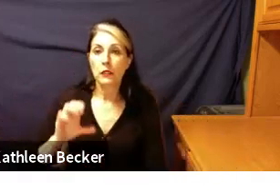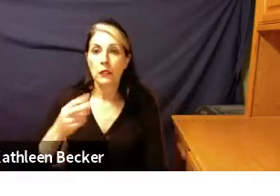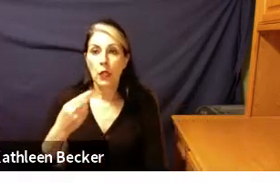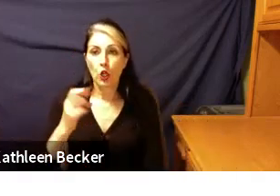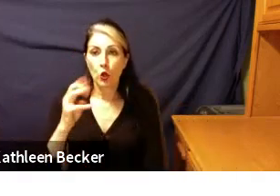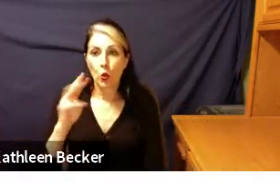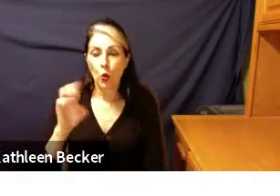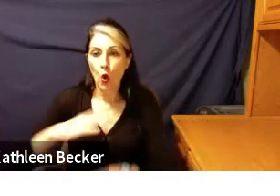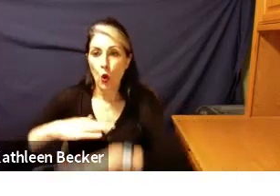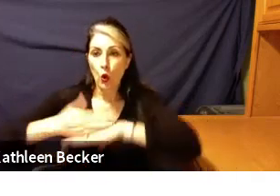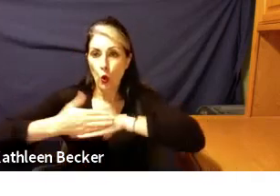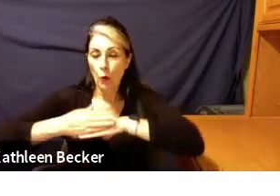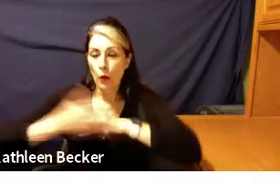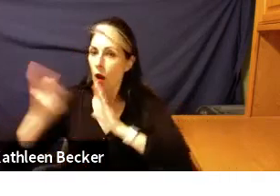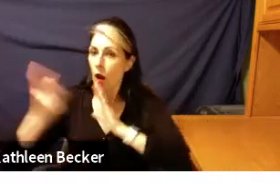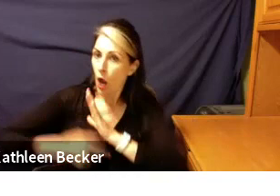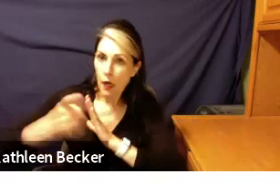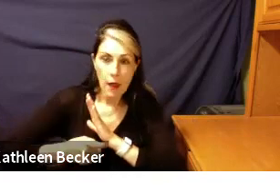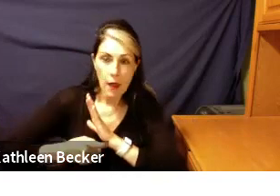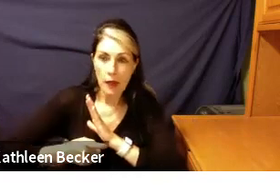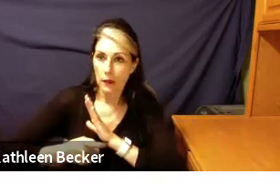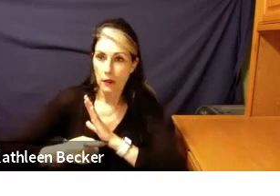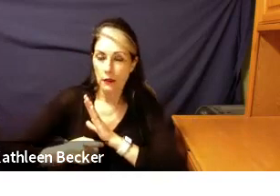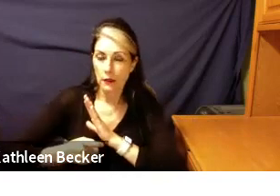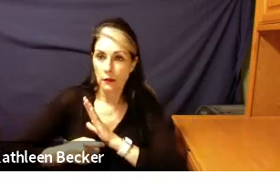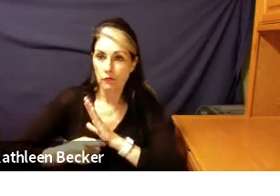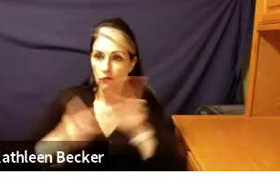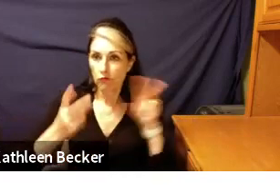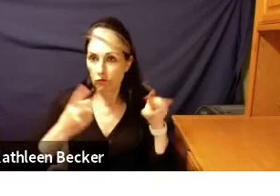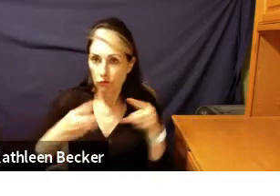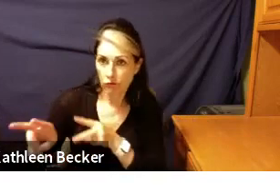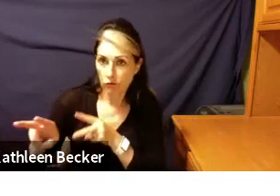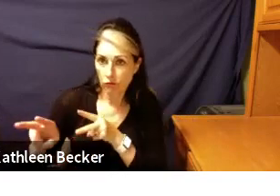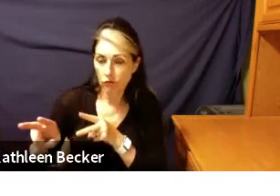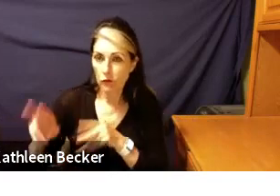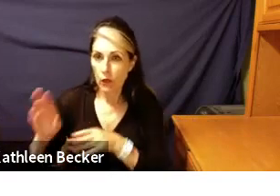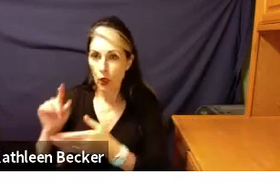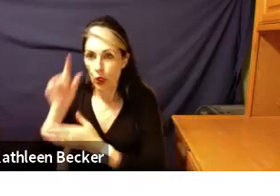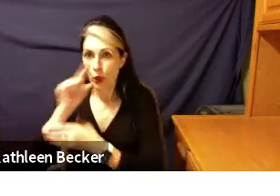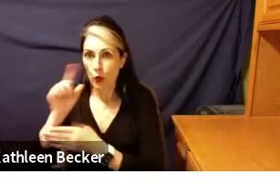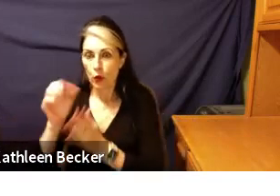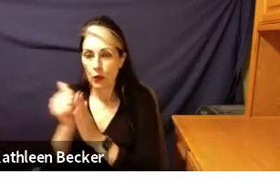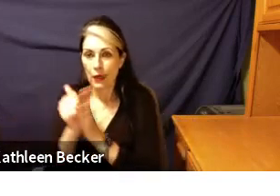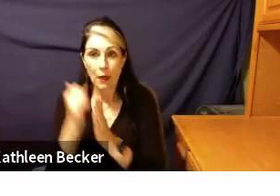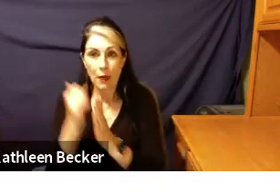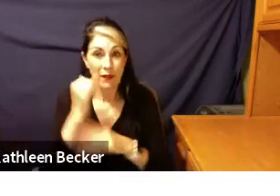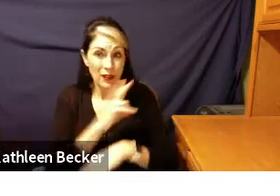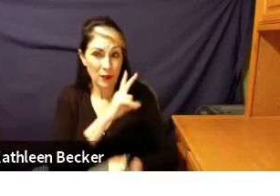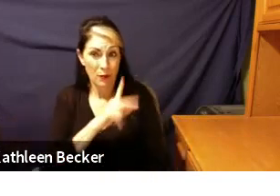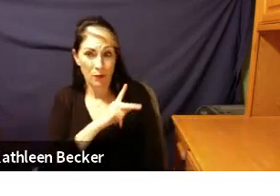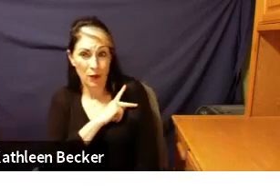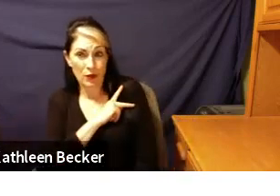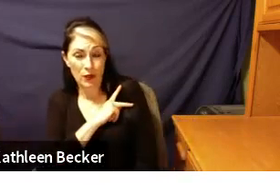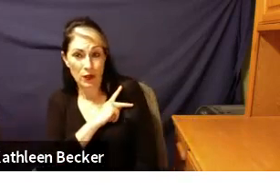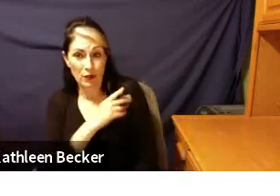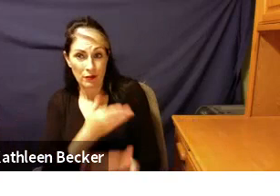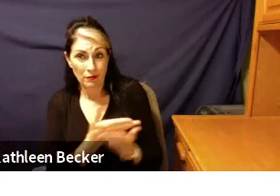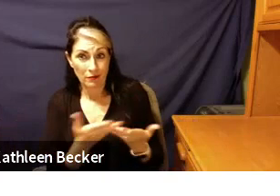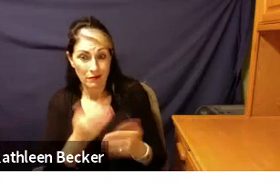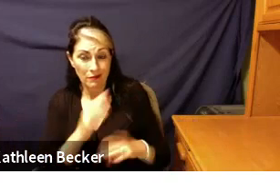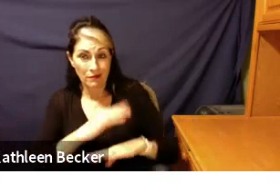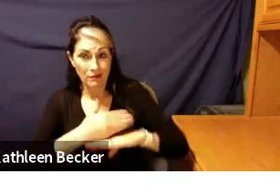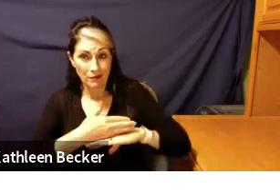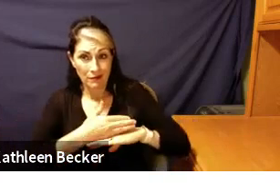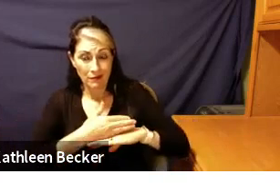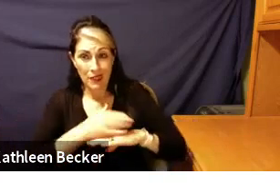will automatically default to their Google account. But if they're on a personal device, such